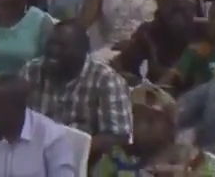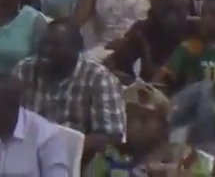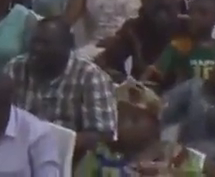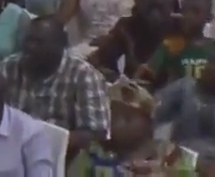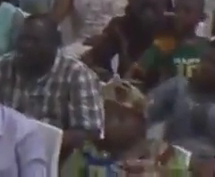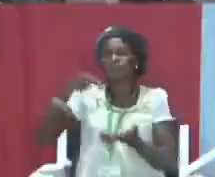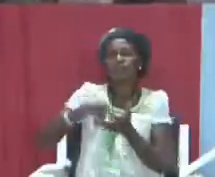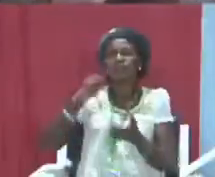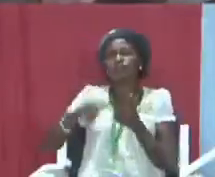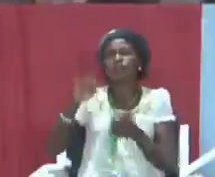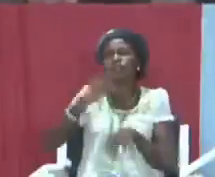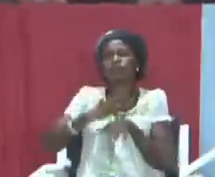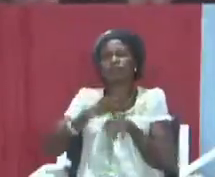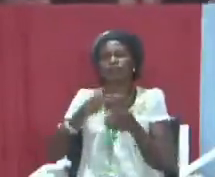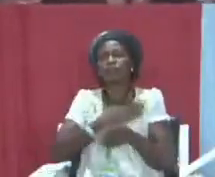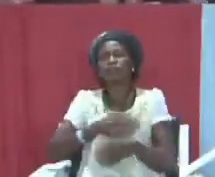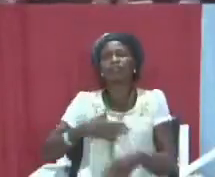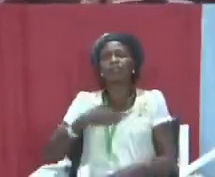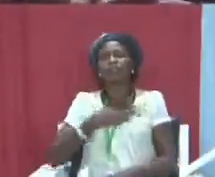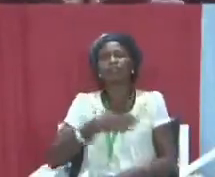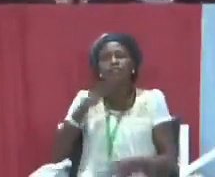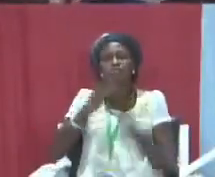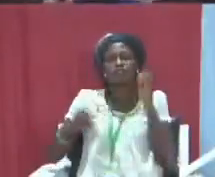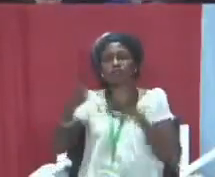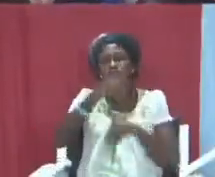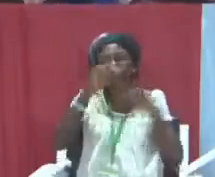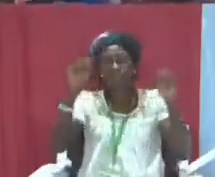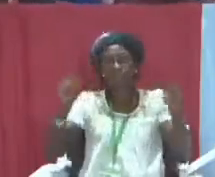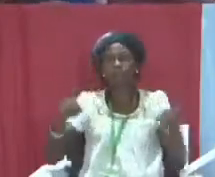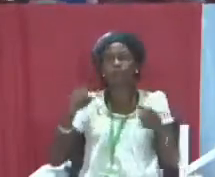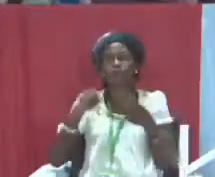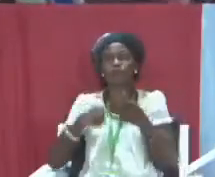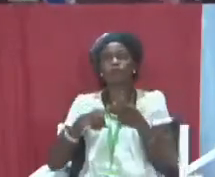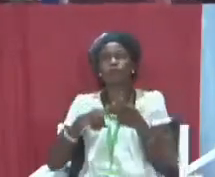Rise to your feet, please, if you are able to.